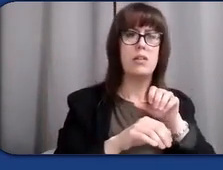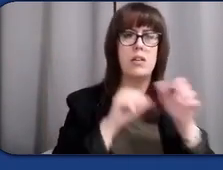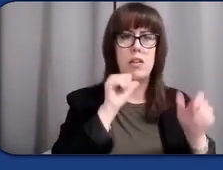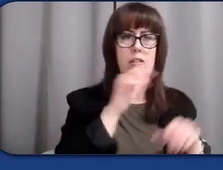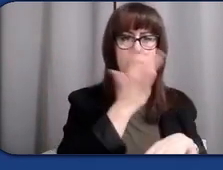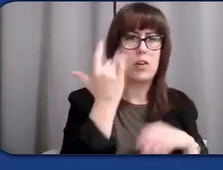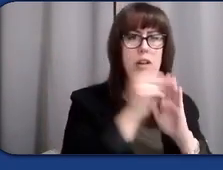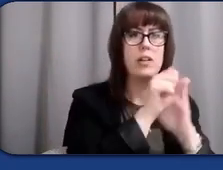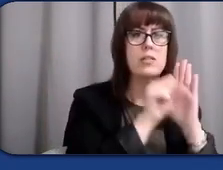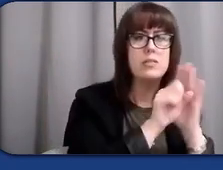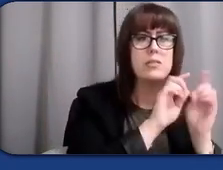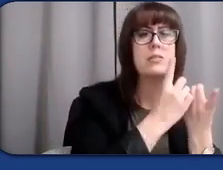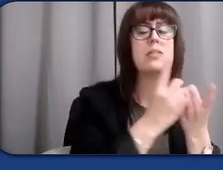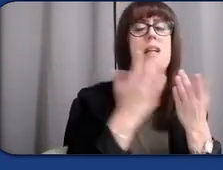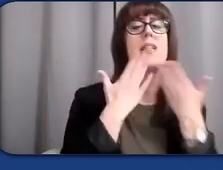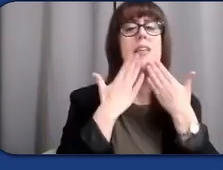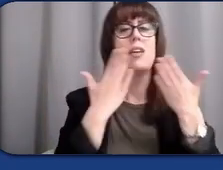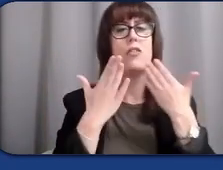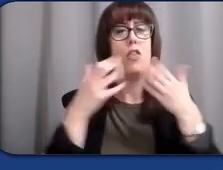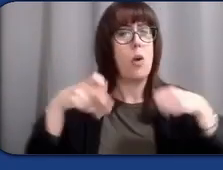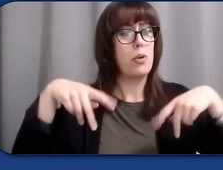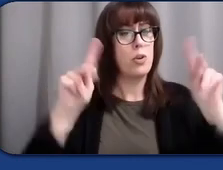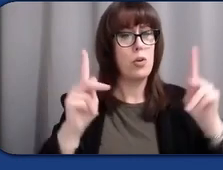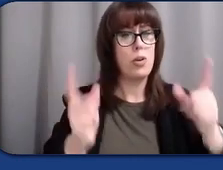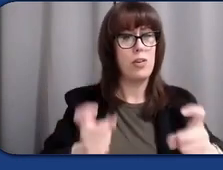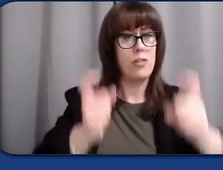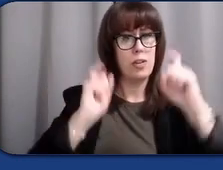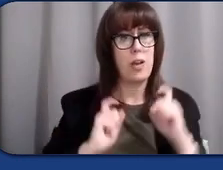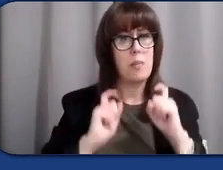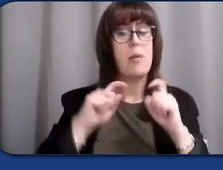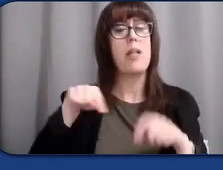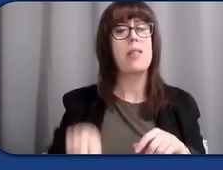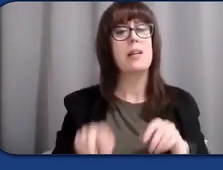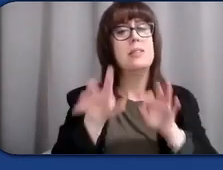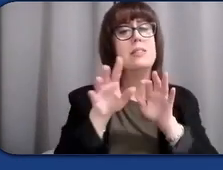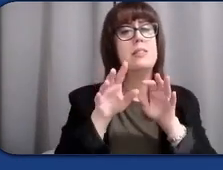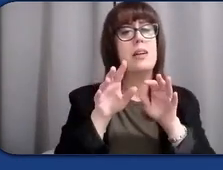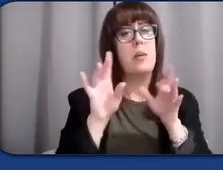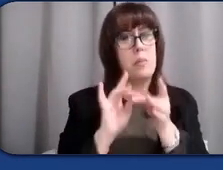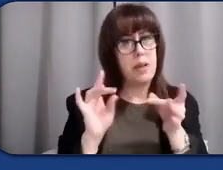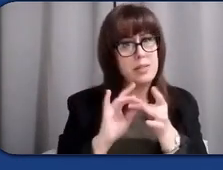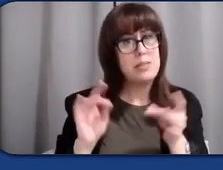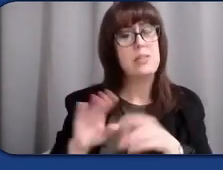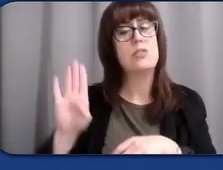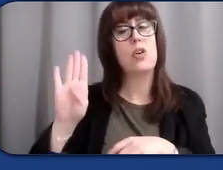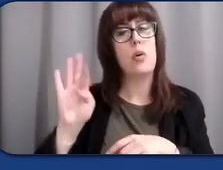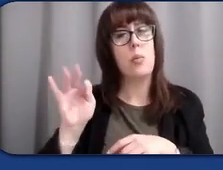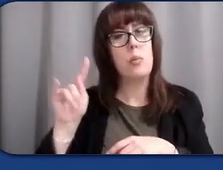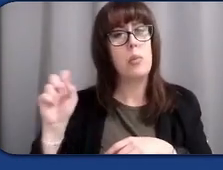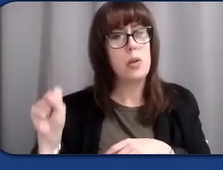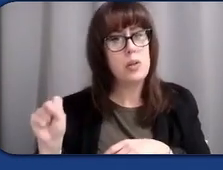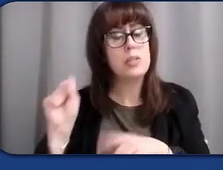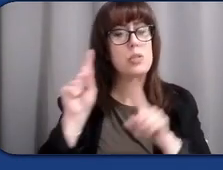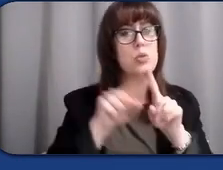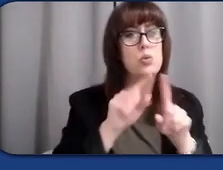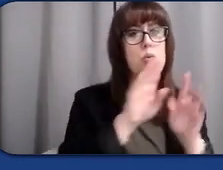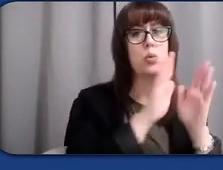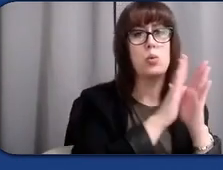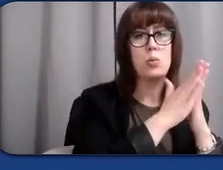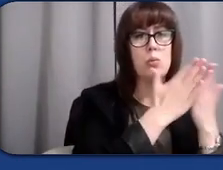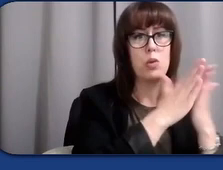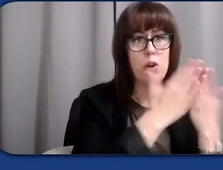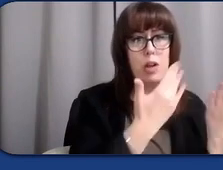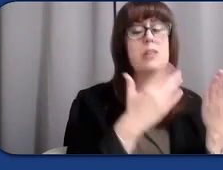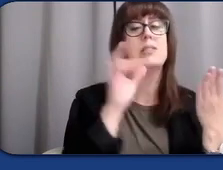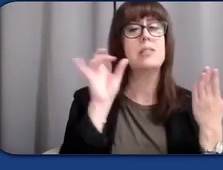State for a great opportunity that they have given us. This message of Bullet to Book need more advocacy, because our